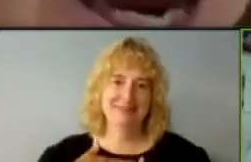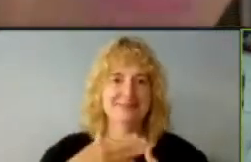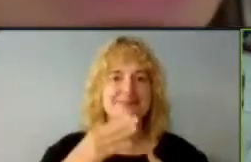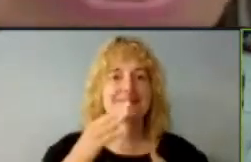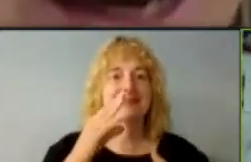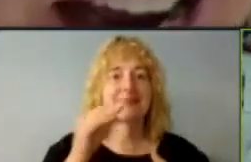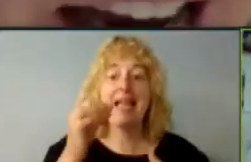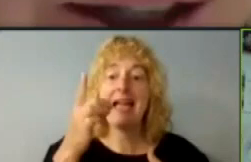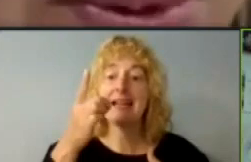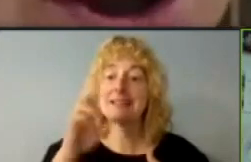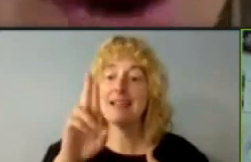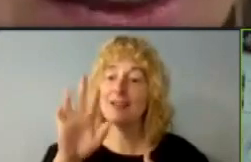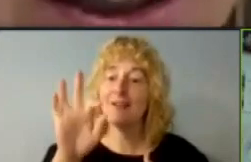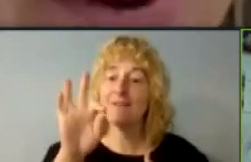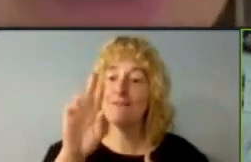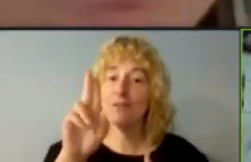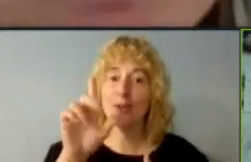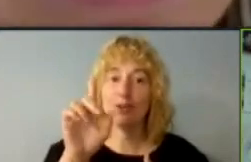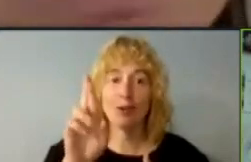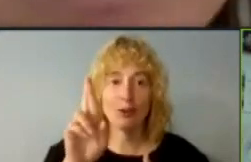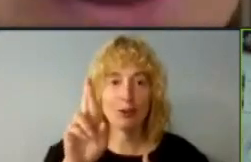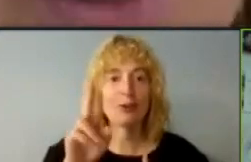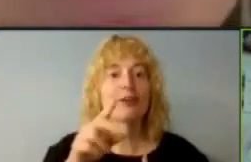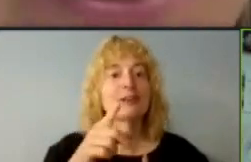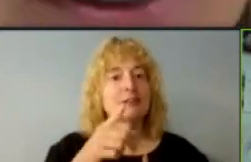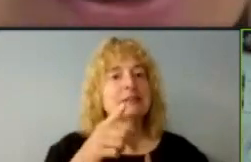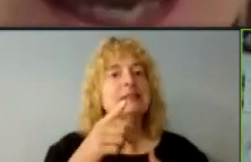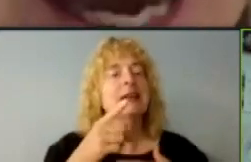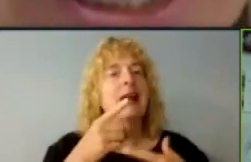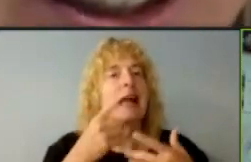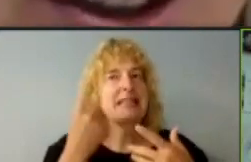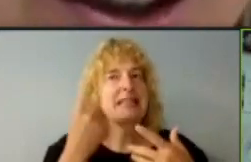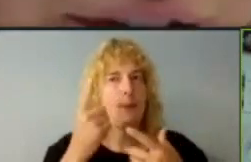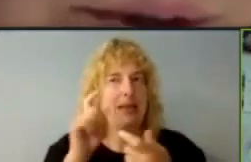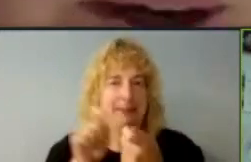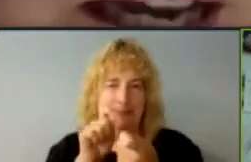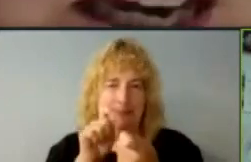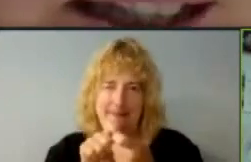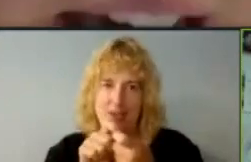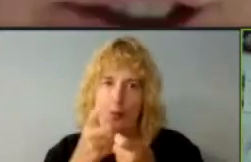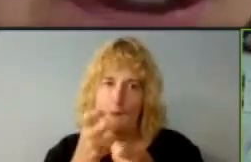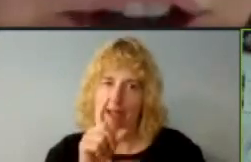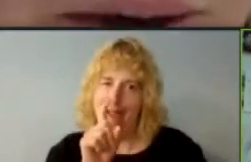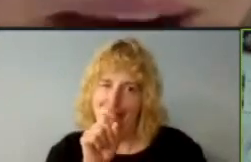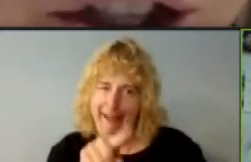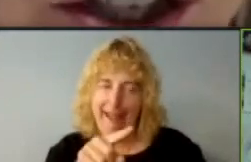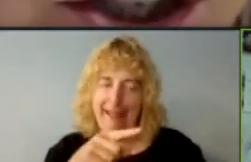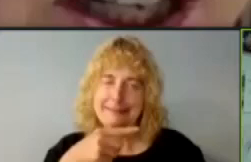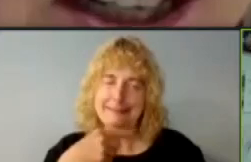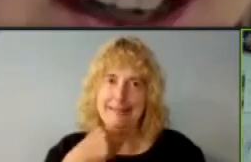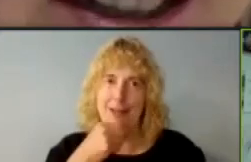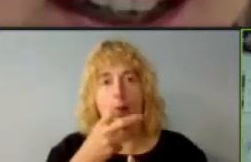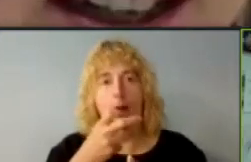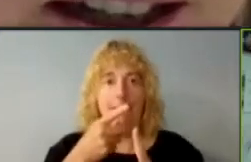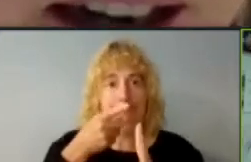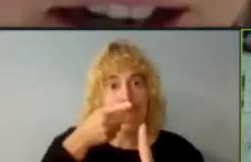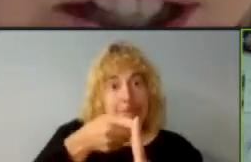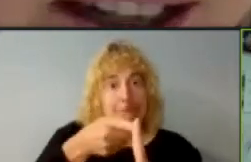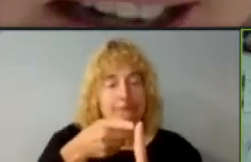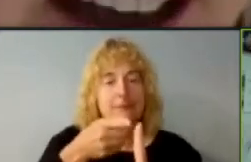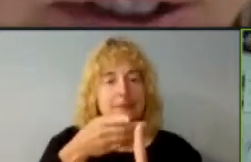Fuller, I hate to put you on the spot, but somebody very specifically asked this to you. Dr. Fuller mentioned she